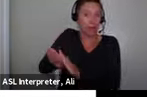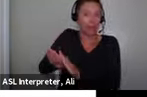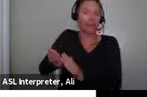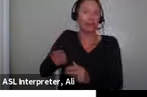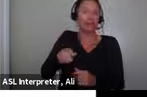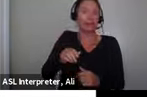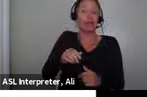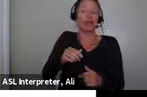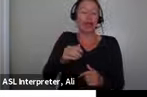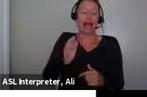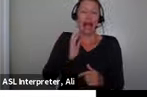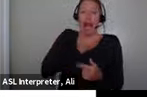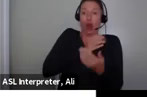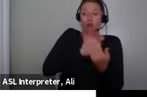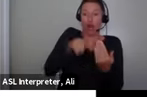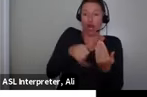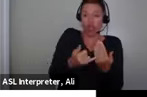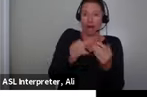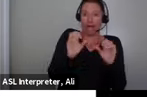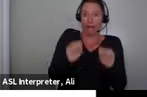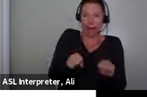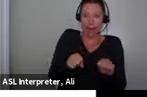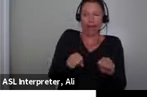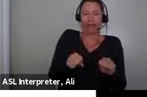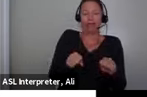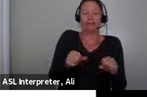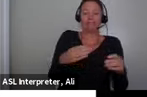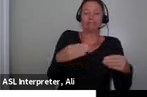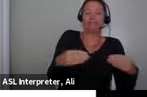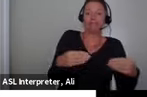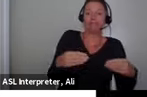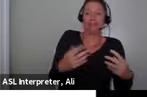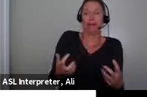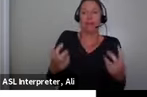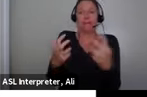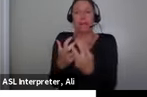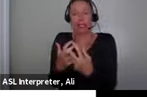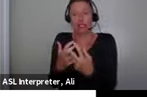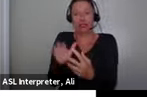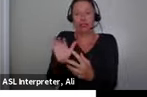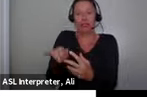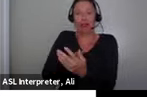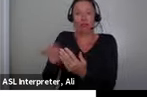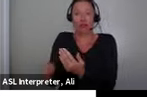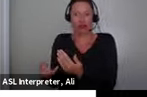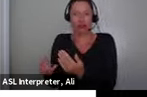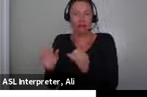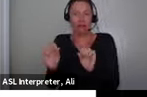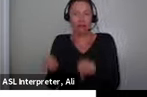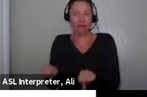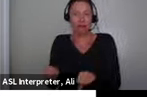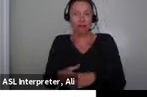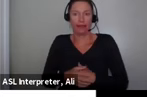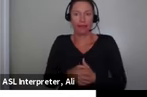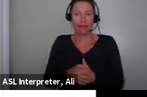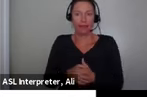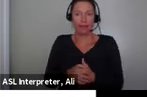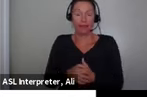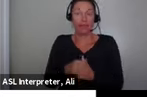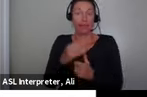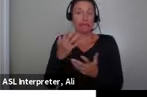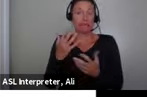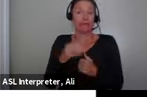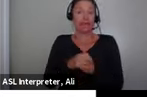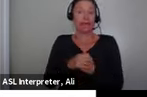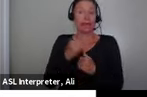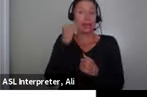can easily be coordinated with that particular project. And in should Edwards